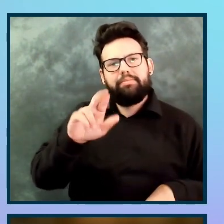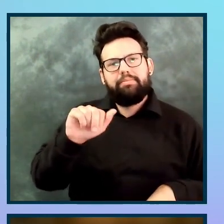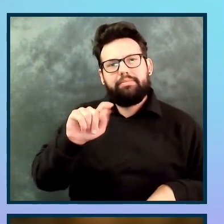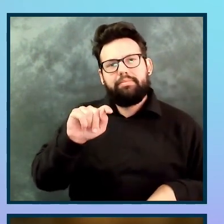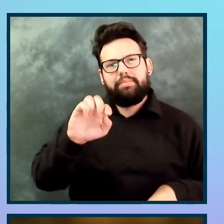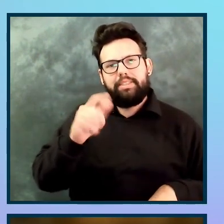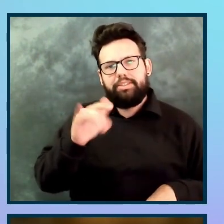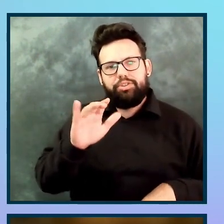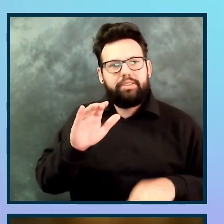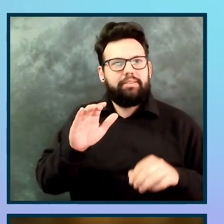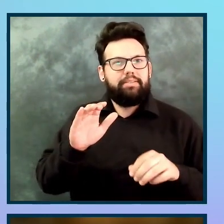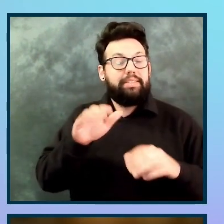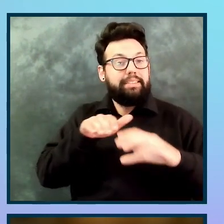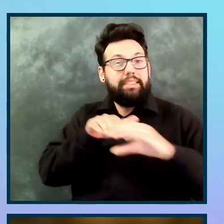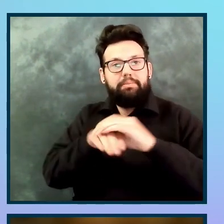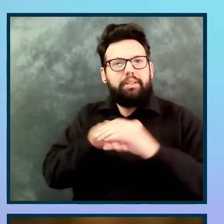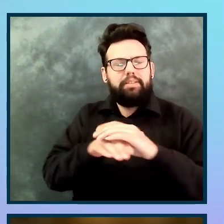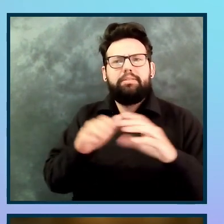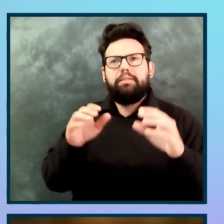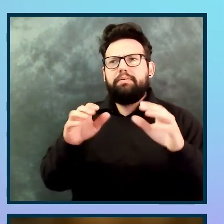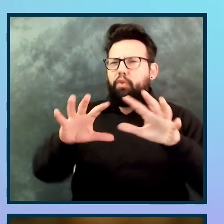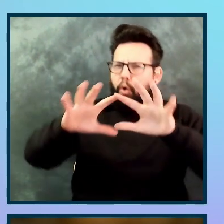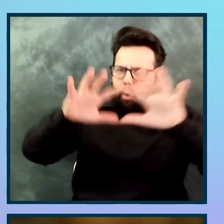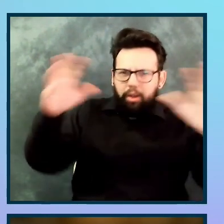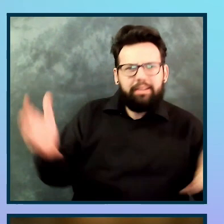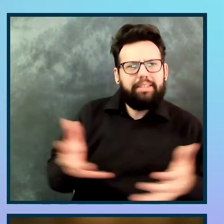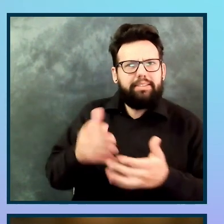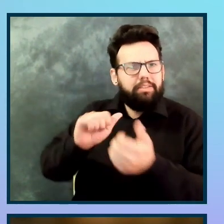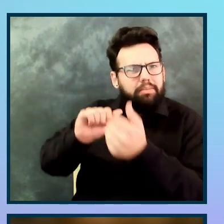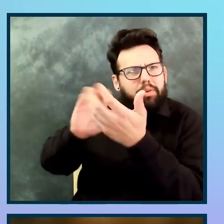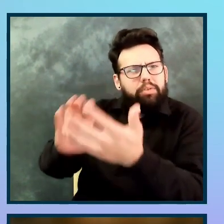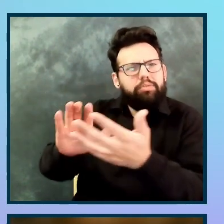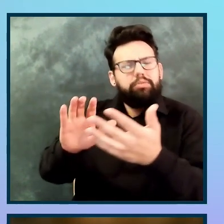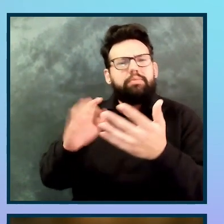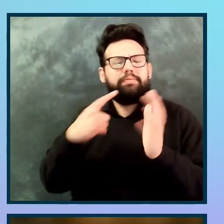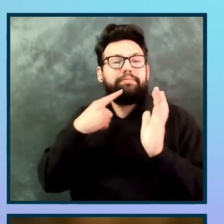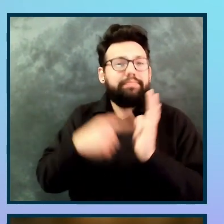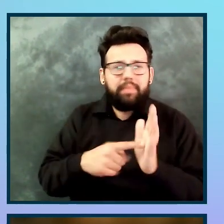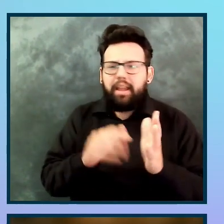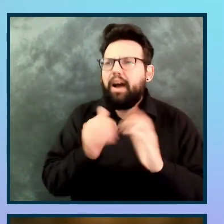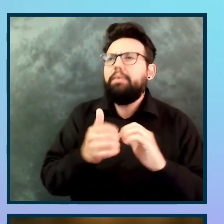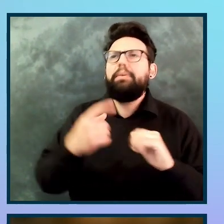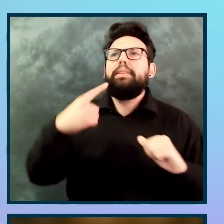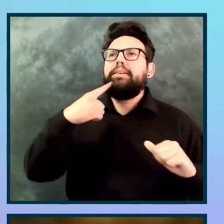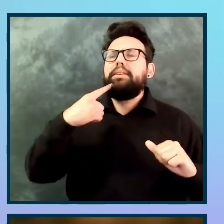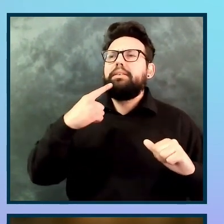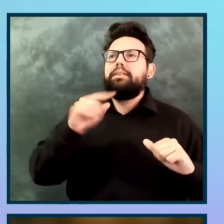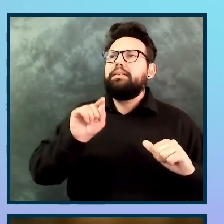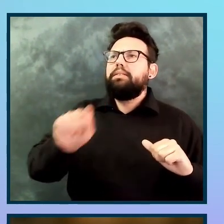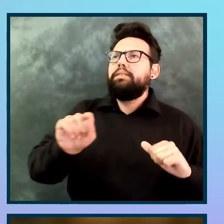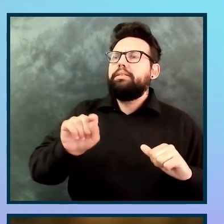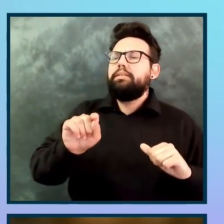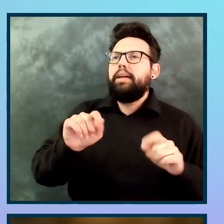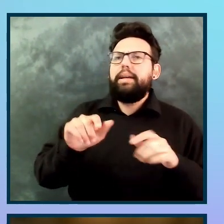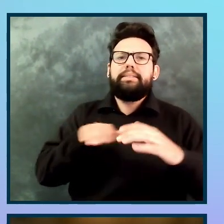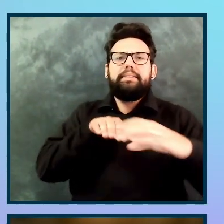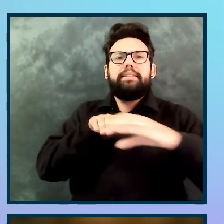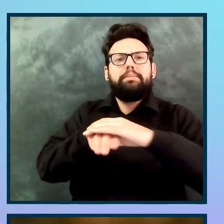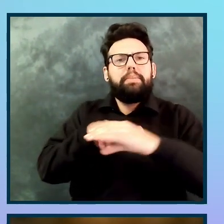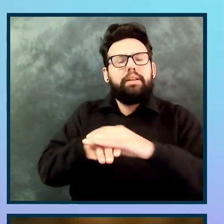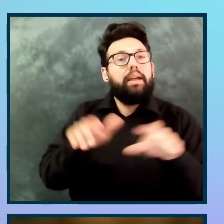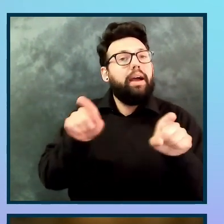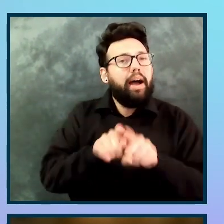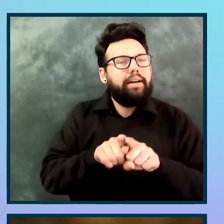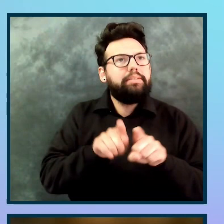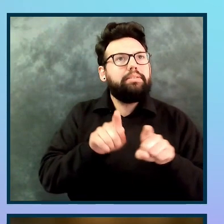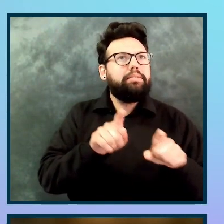an organization. It's really thinking about how do we think of accessibility as a practice and as a process, and not simply